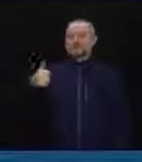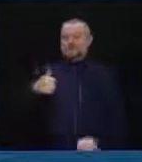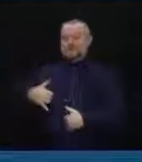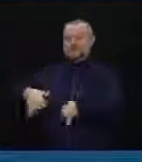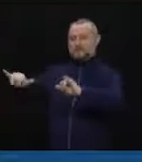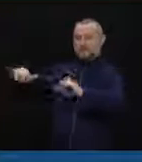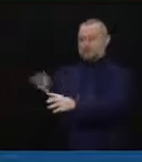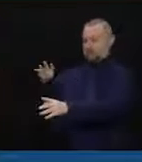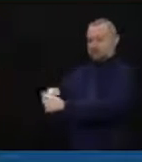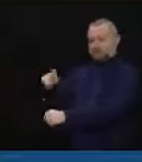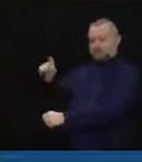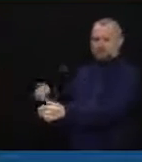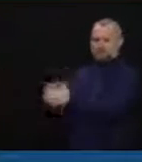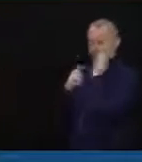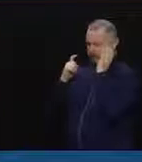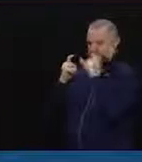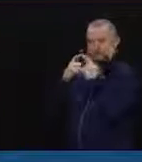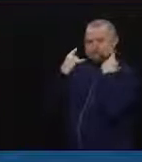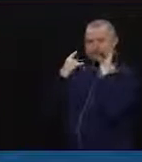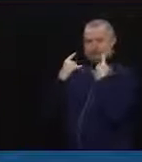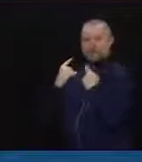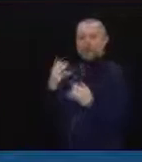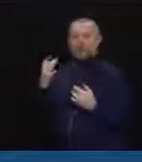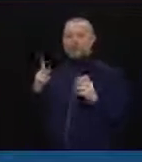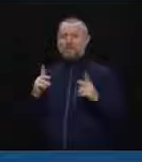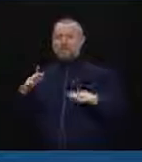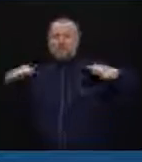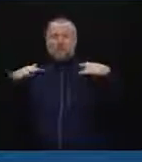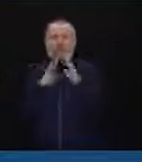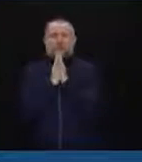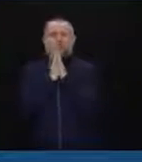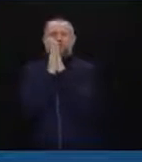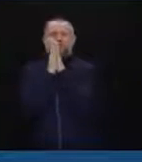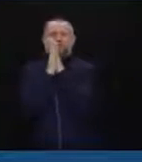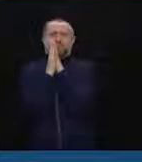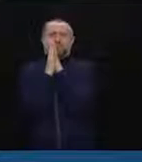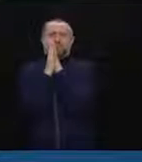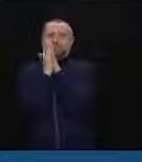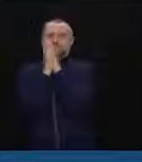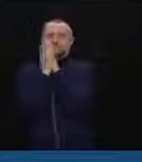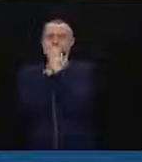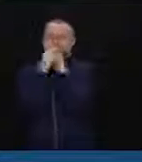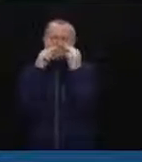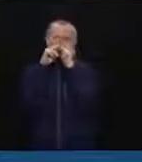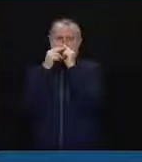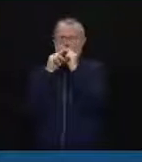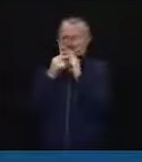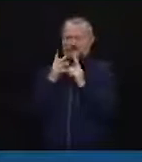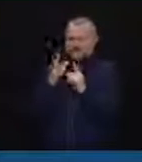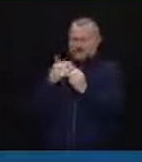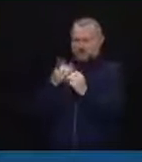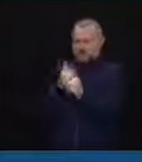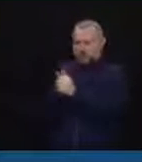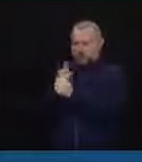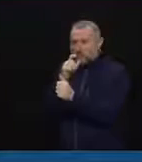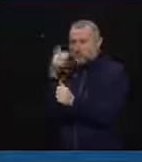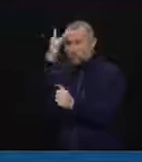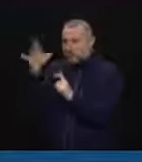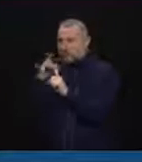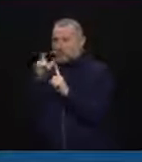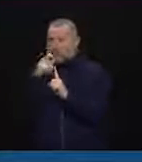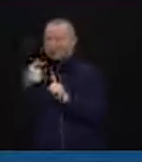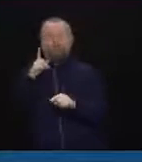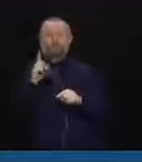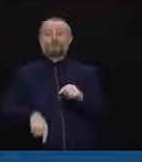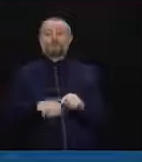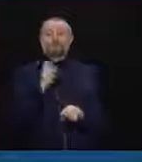and where there's almost impossible to do any contact tracing, where you have random encounters in a crowded subway, for example, or on a bus, we're